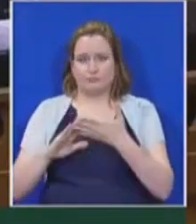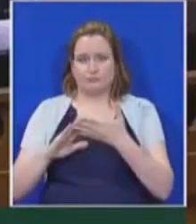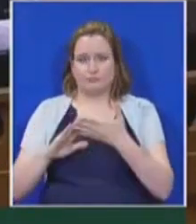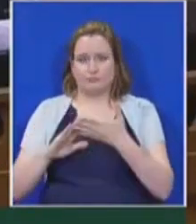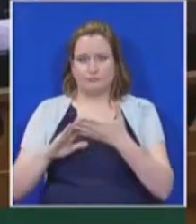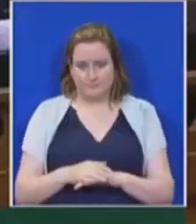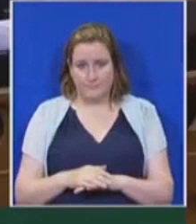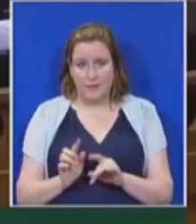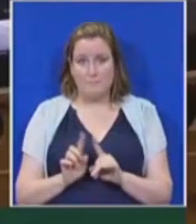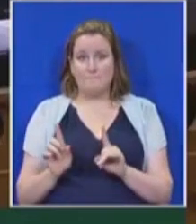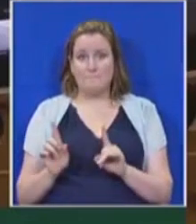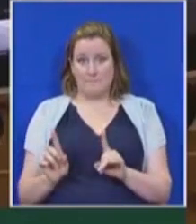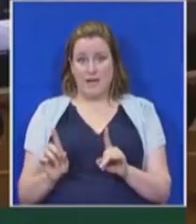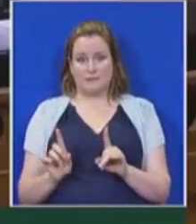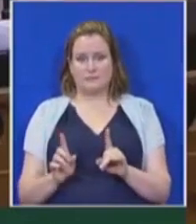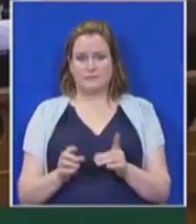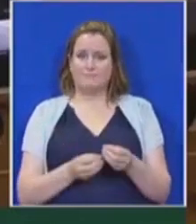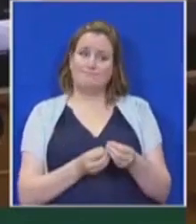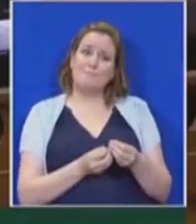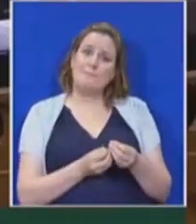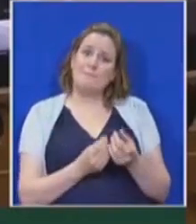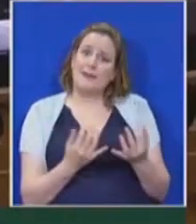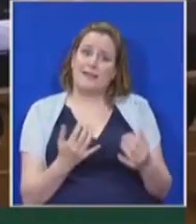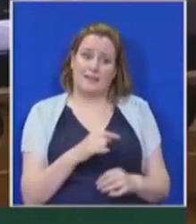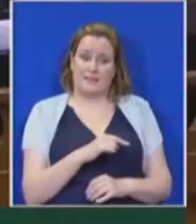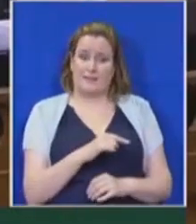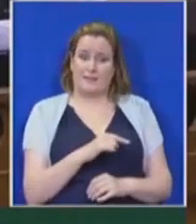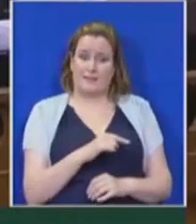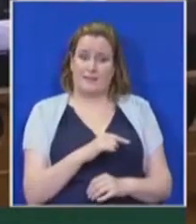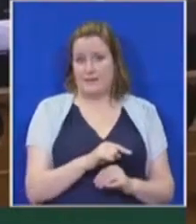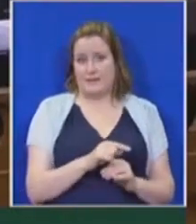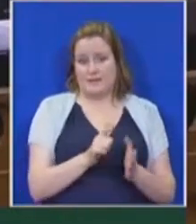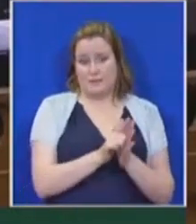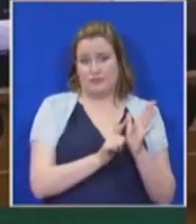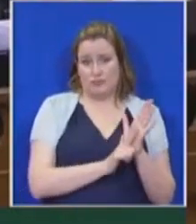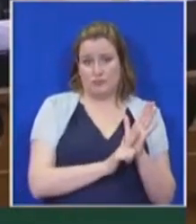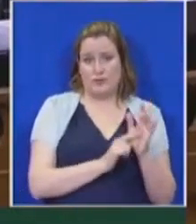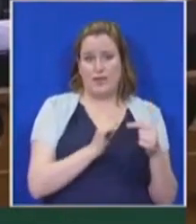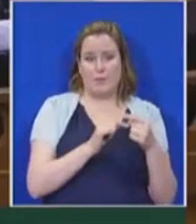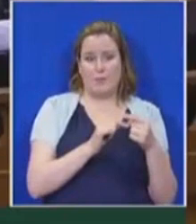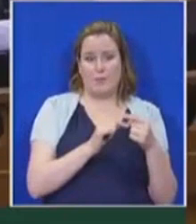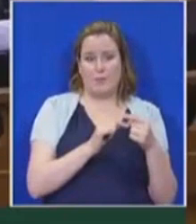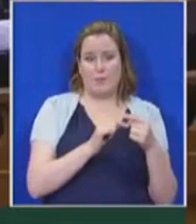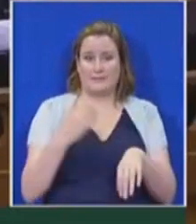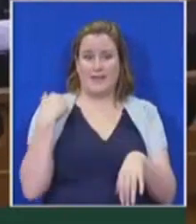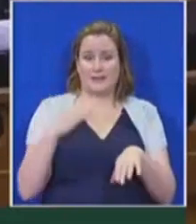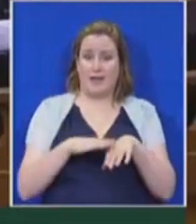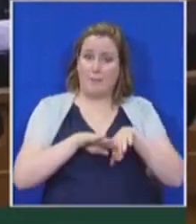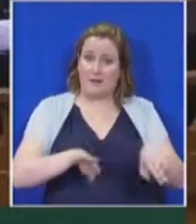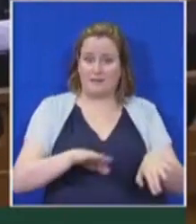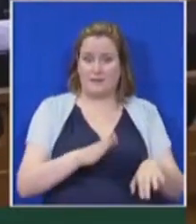of legislation that defines the apartheid and racist past, the nonsensical apartheid